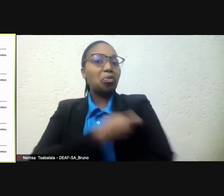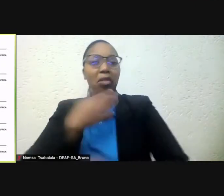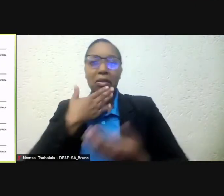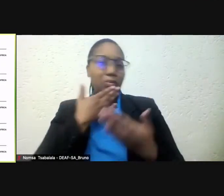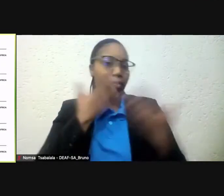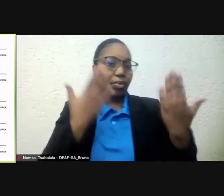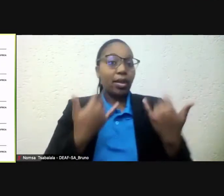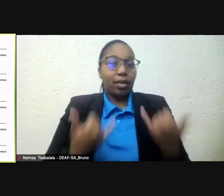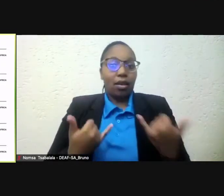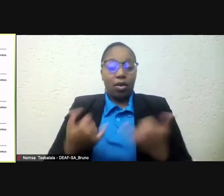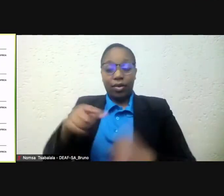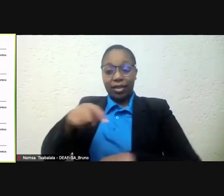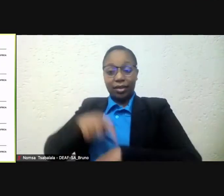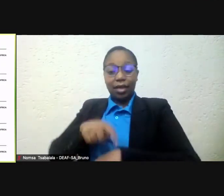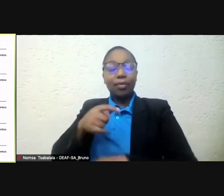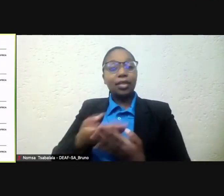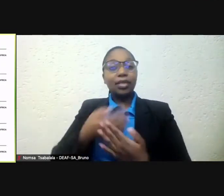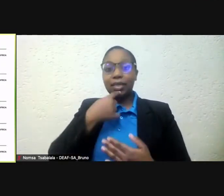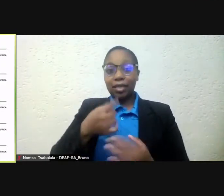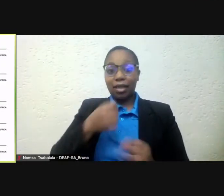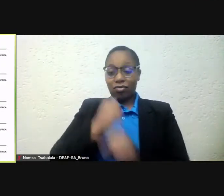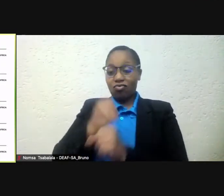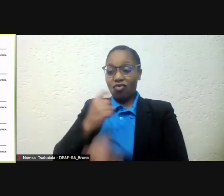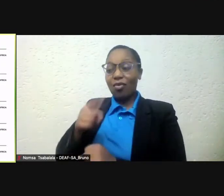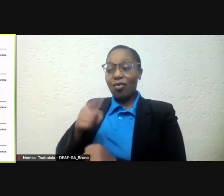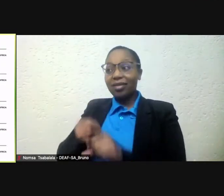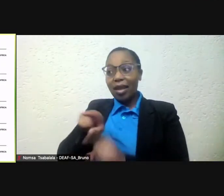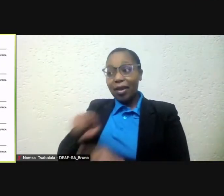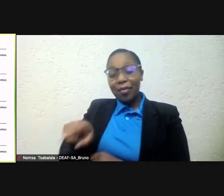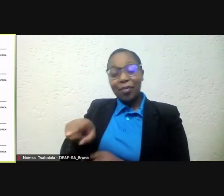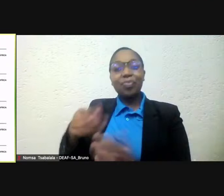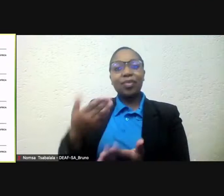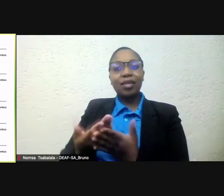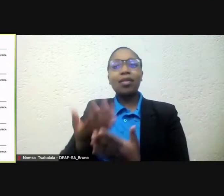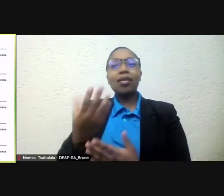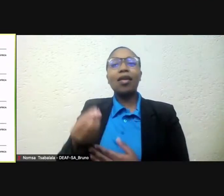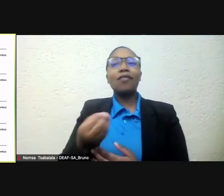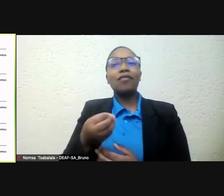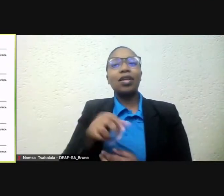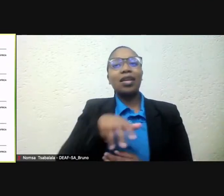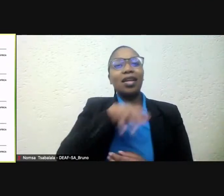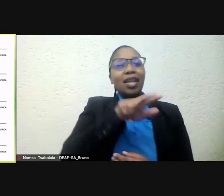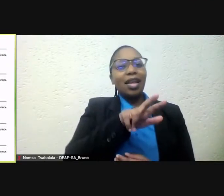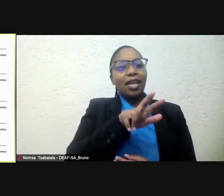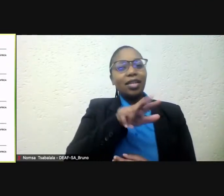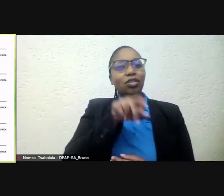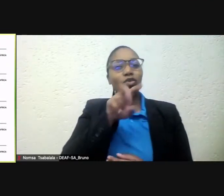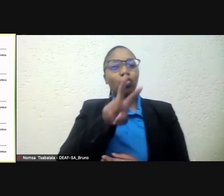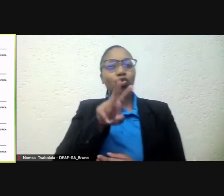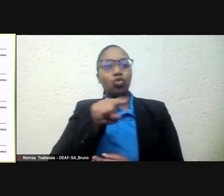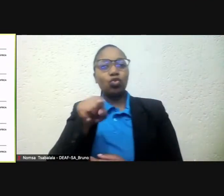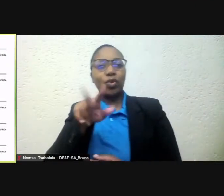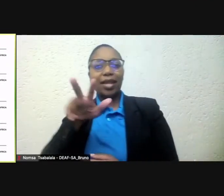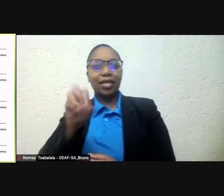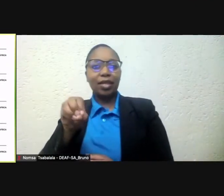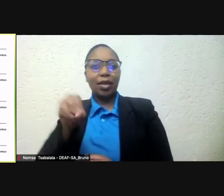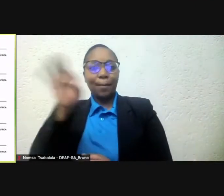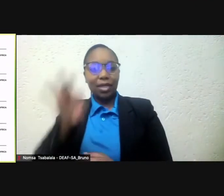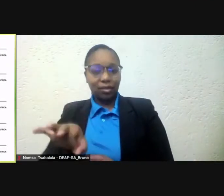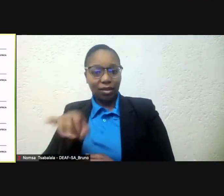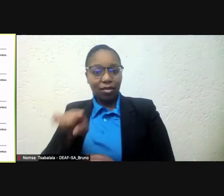which accounts for 72 to 80% of the new daily infections, we have not yet